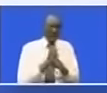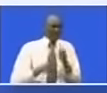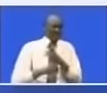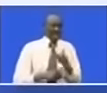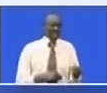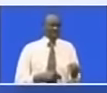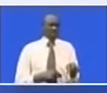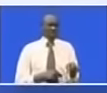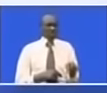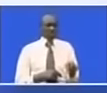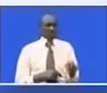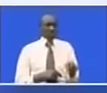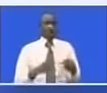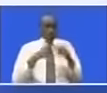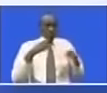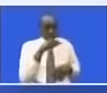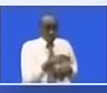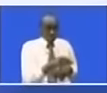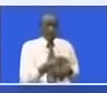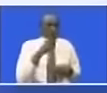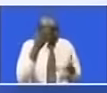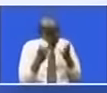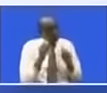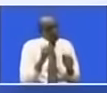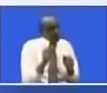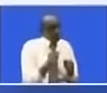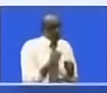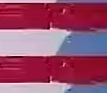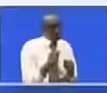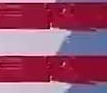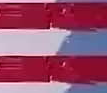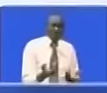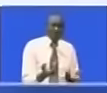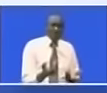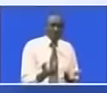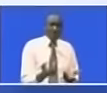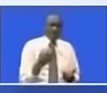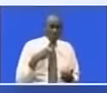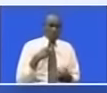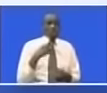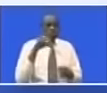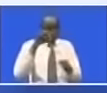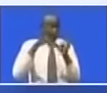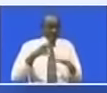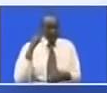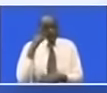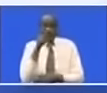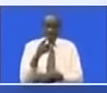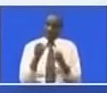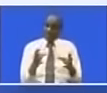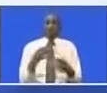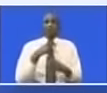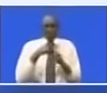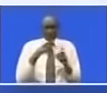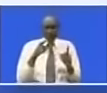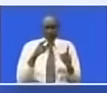So I'm not sure whether this is something that has been taken by the voters. So, but we are going to be able to